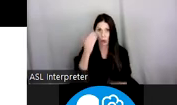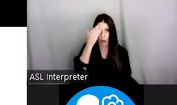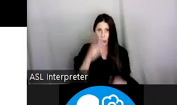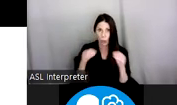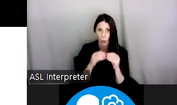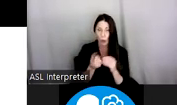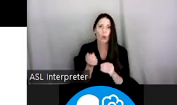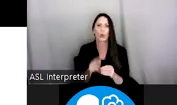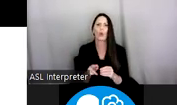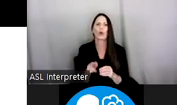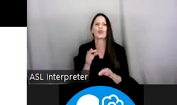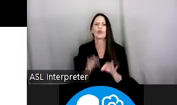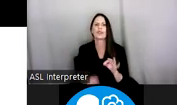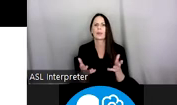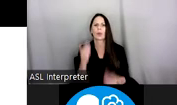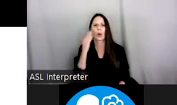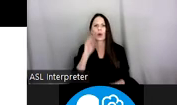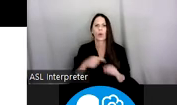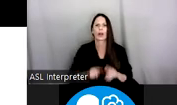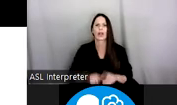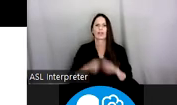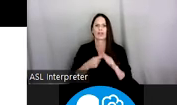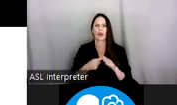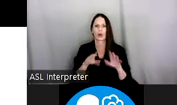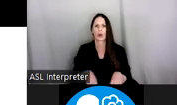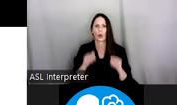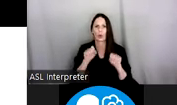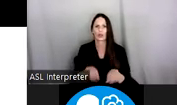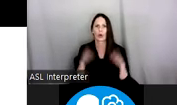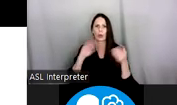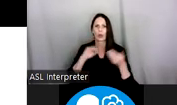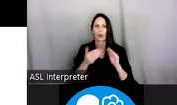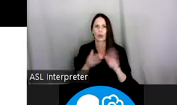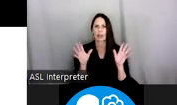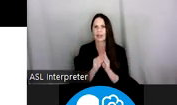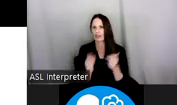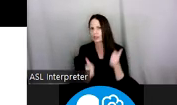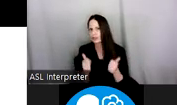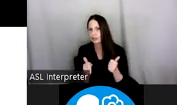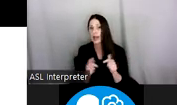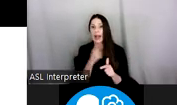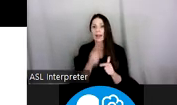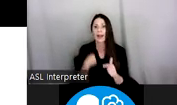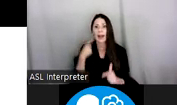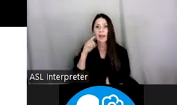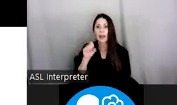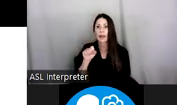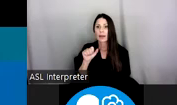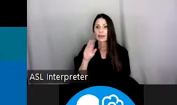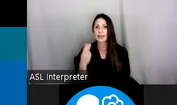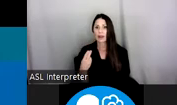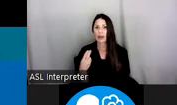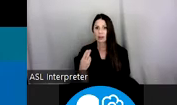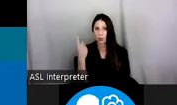know when I start holding those open community sessions. And then I think, Sarah, can you go one more? I think that's